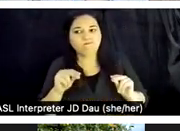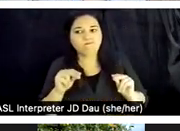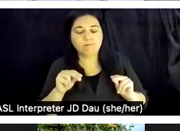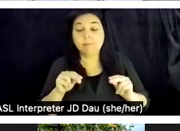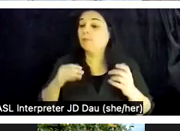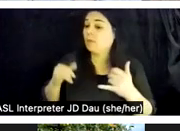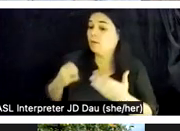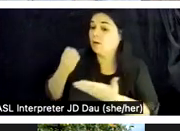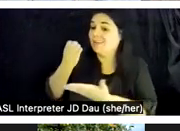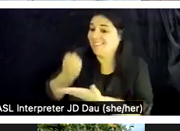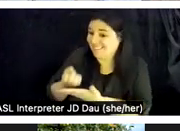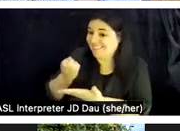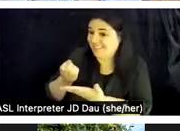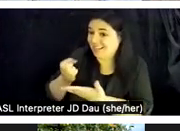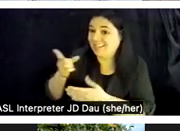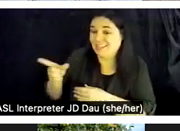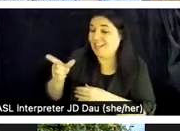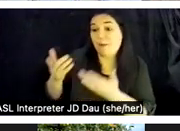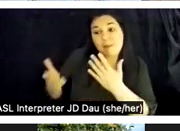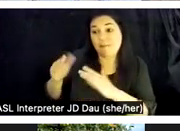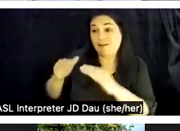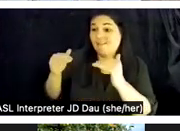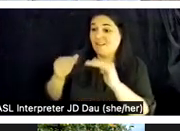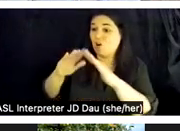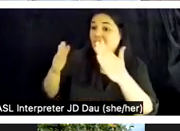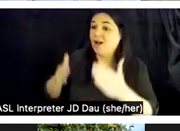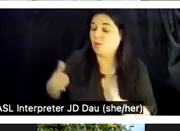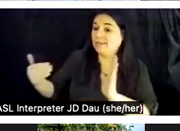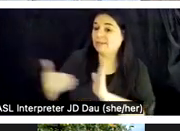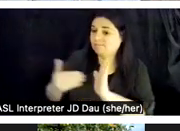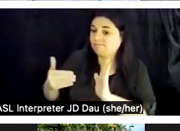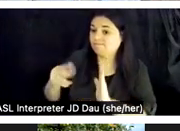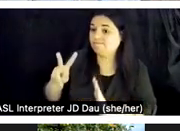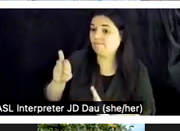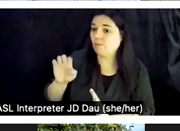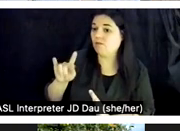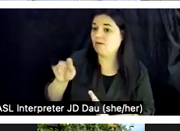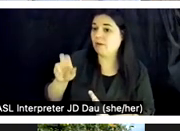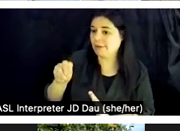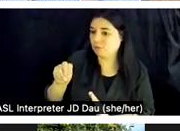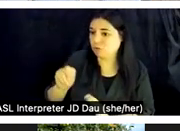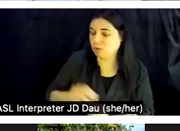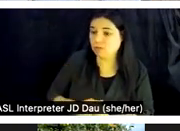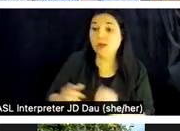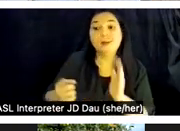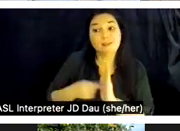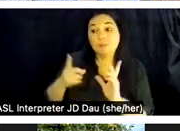that Lenny may have committed a fair housing violation. Sometimes this is done